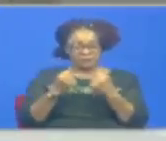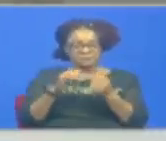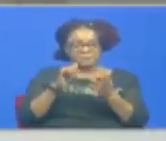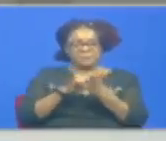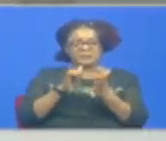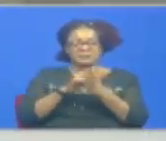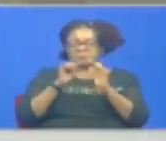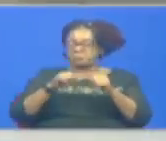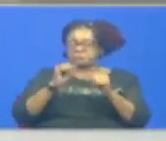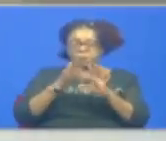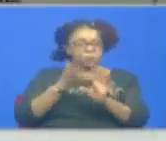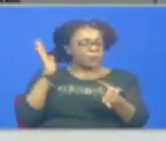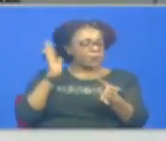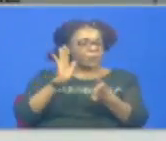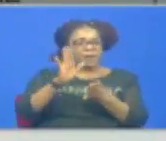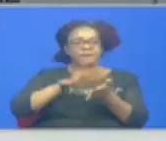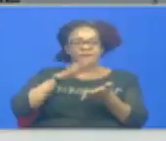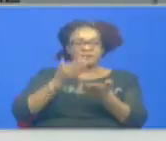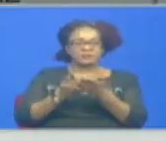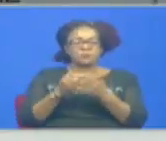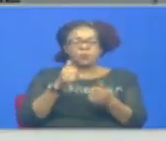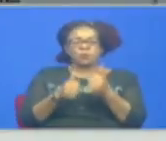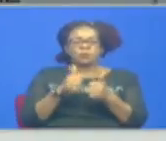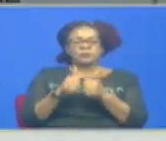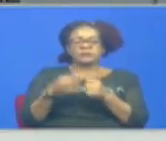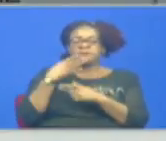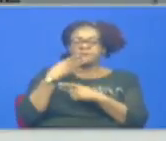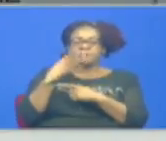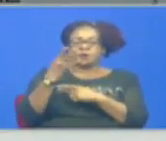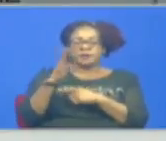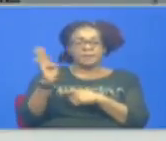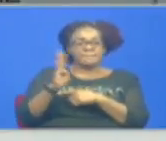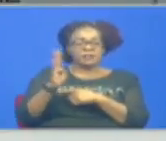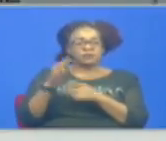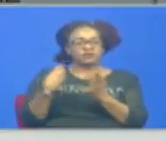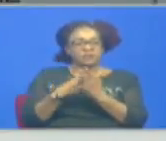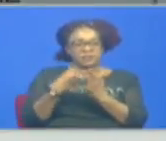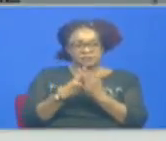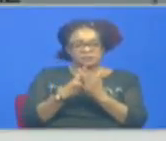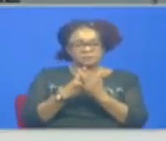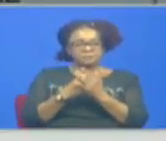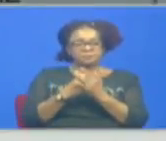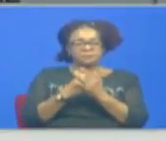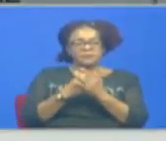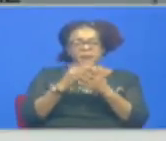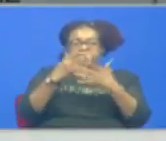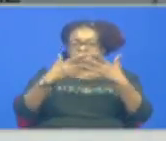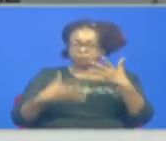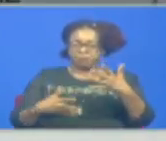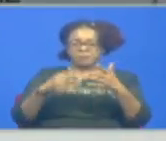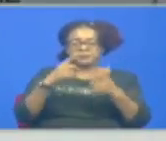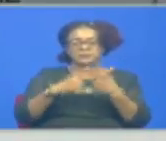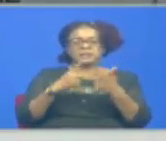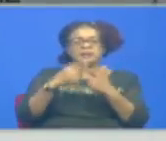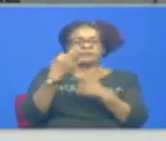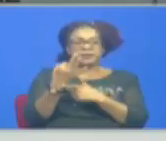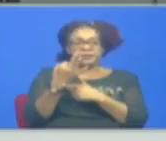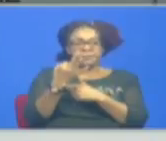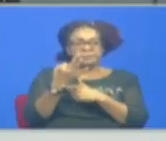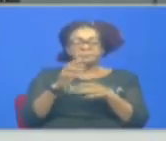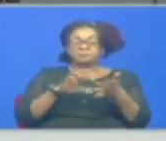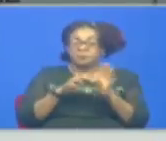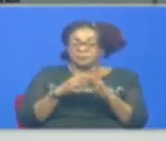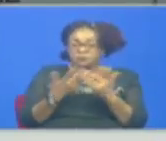pull out their funds, which amount to 400 billion shillings spread out over 3 years. This means that